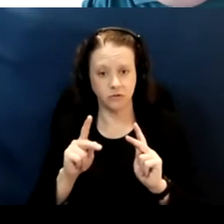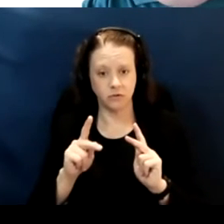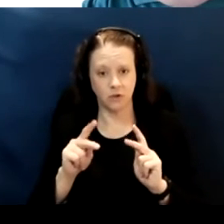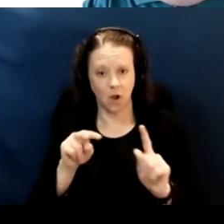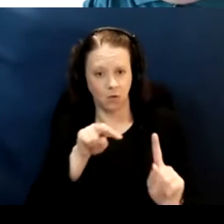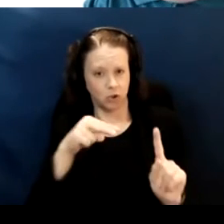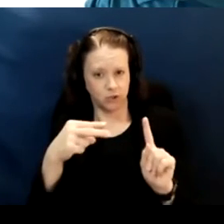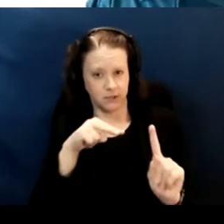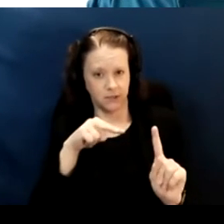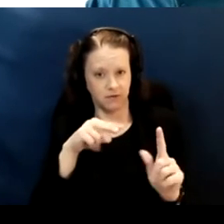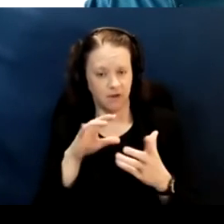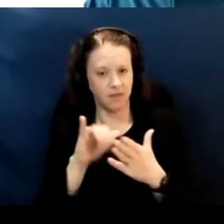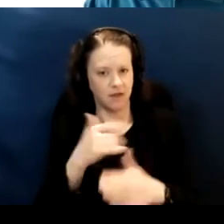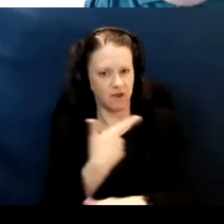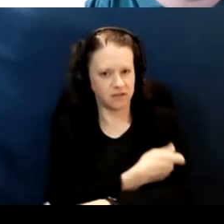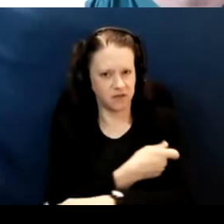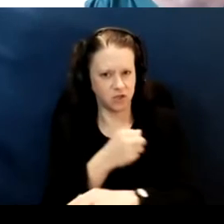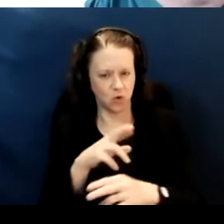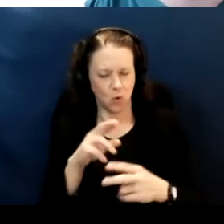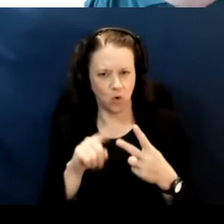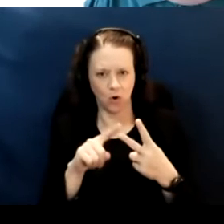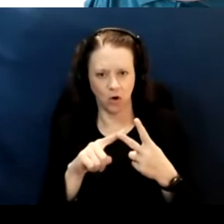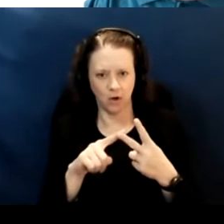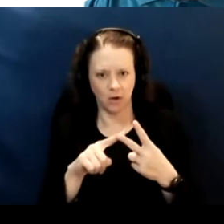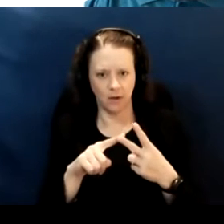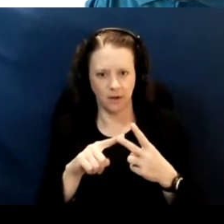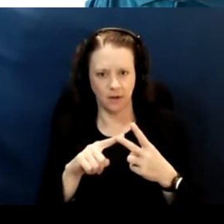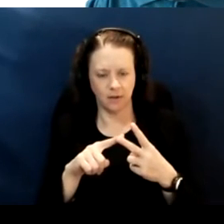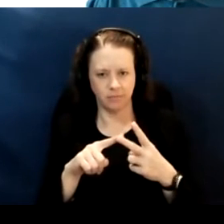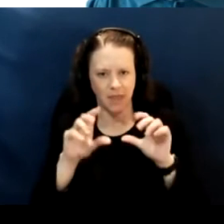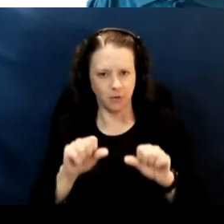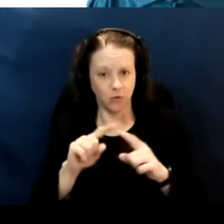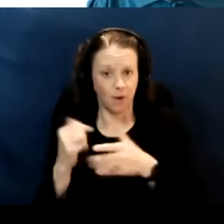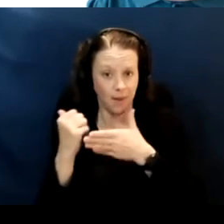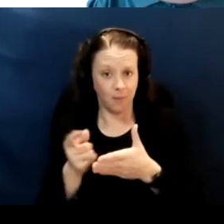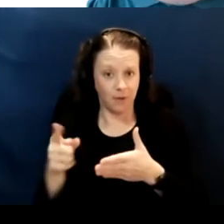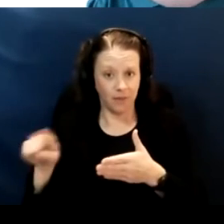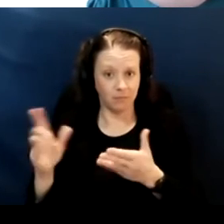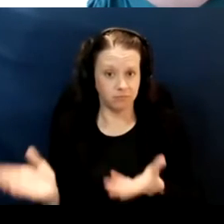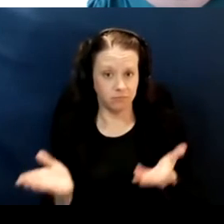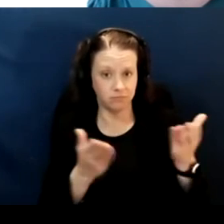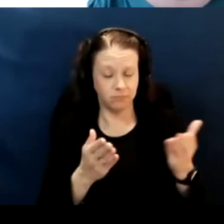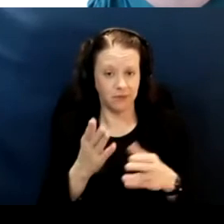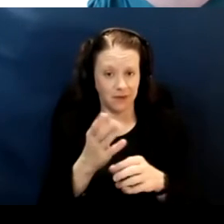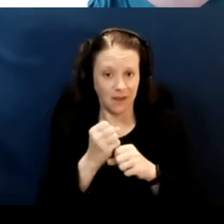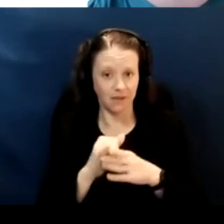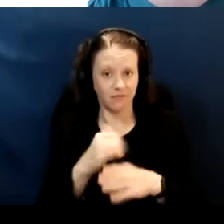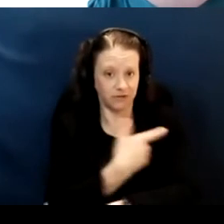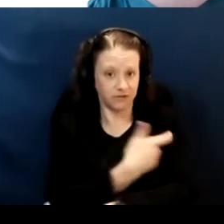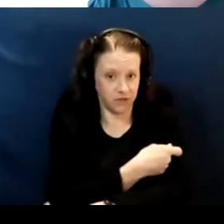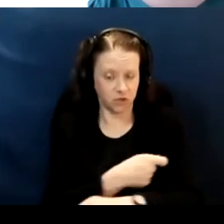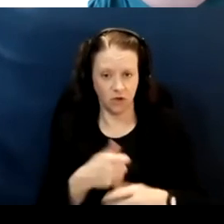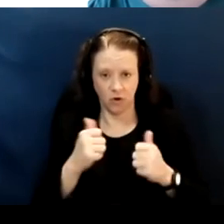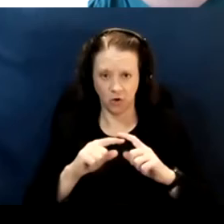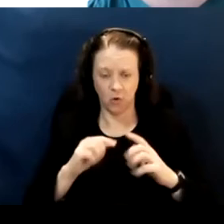perceive the vaccination or even be able to be helped to get vaccinated. Certainly trying to help folks understand that